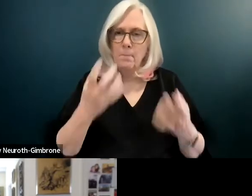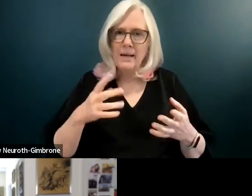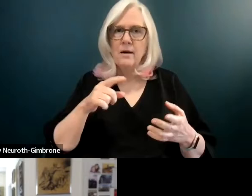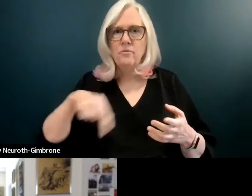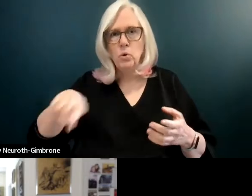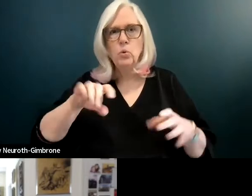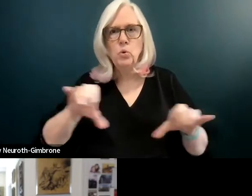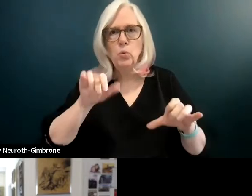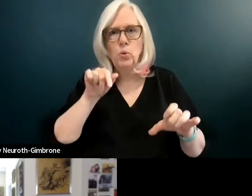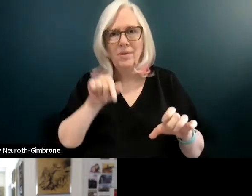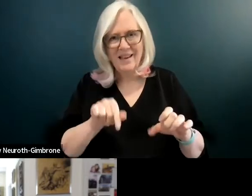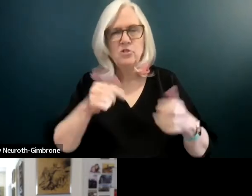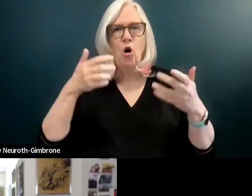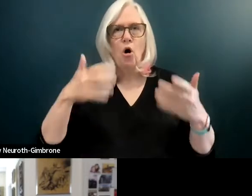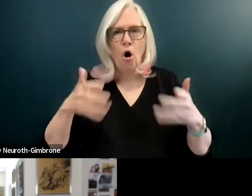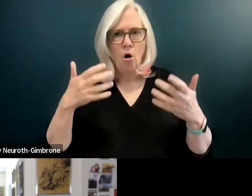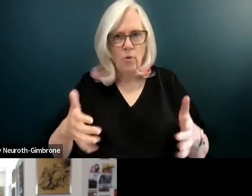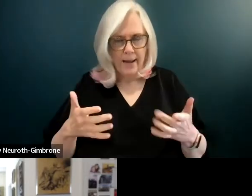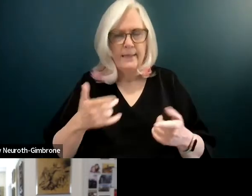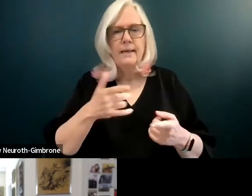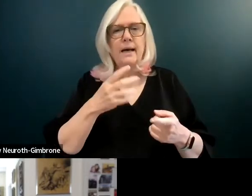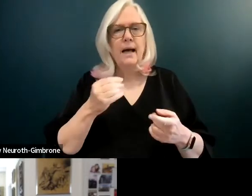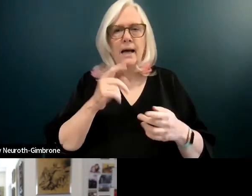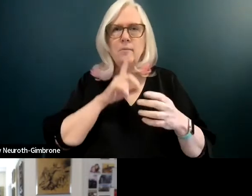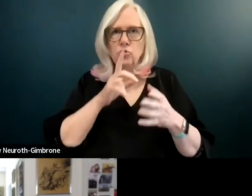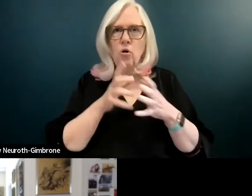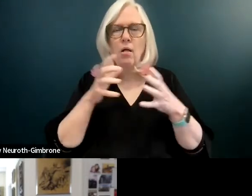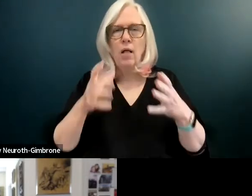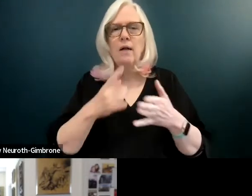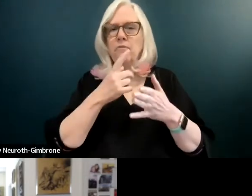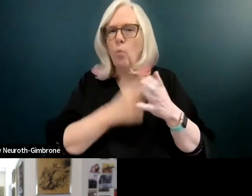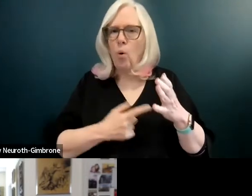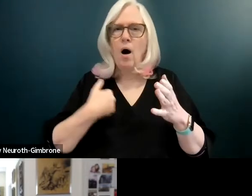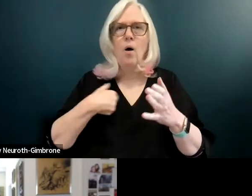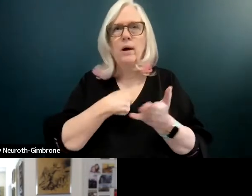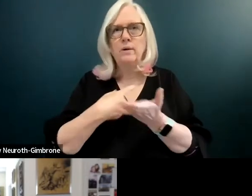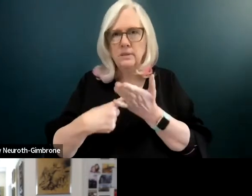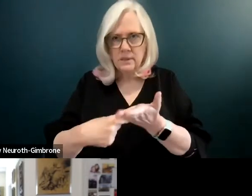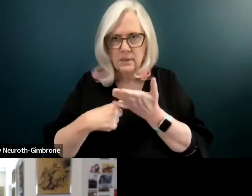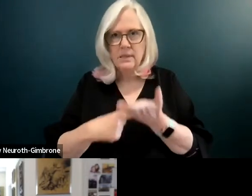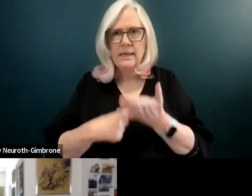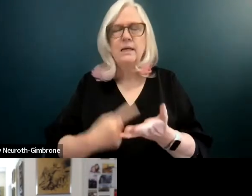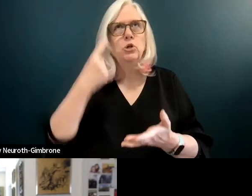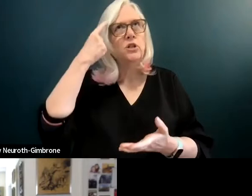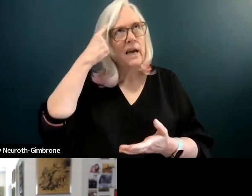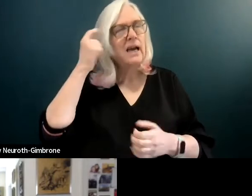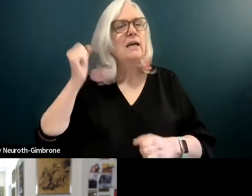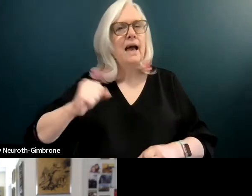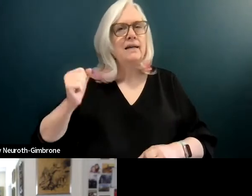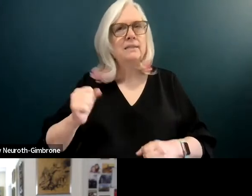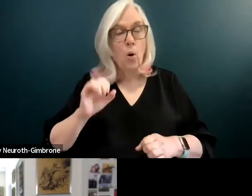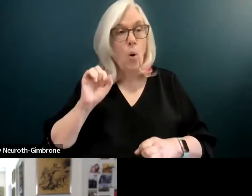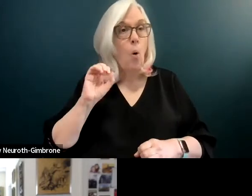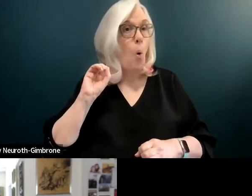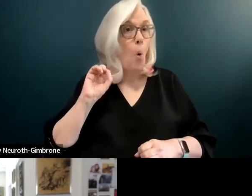already. I'm sure that much of what we're discussing, many of you are with an, I do that, or, oh, that's a good idea.